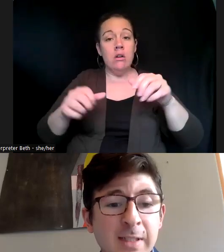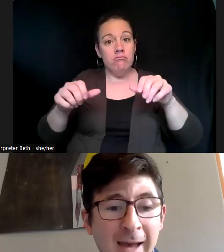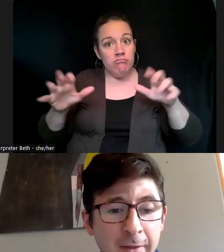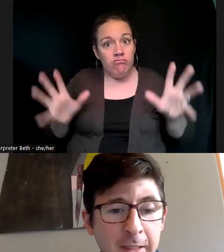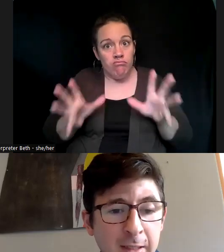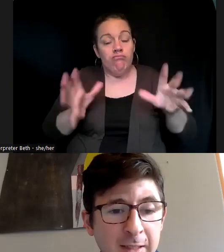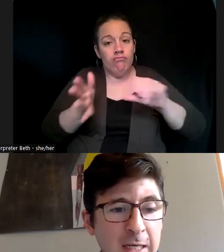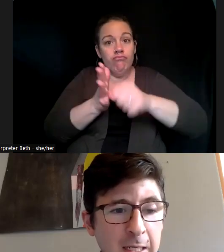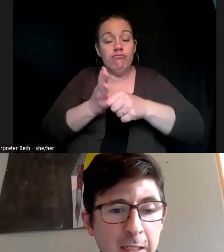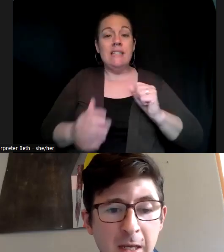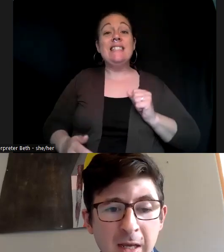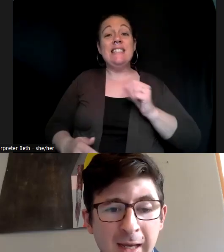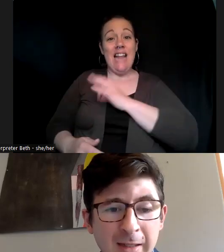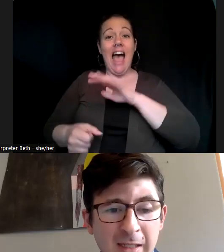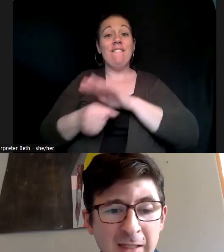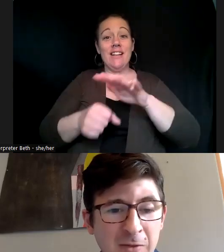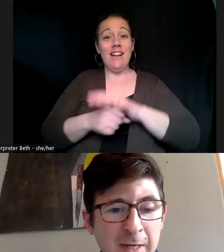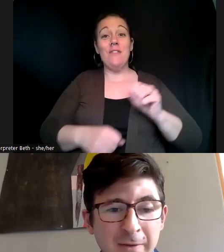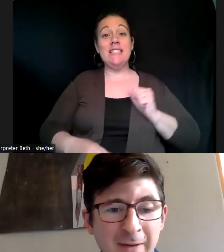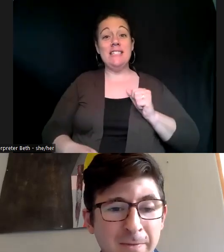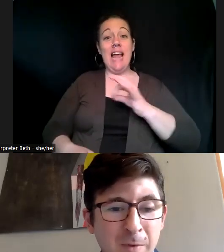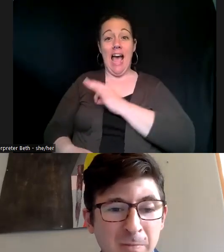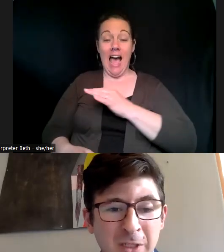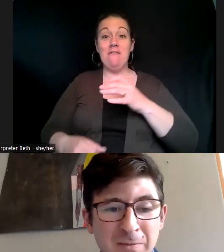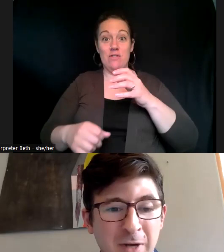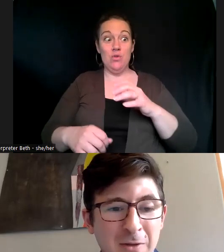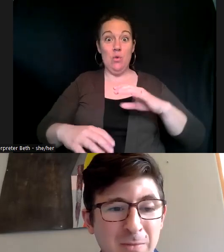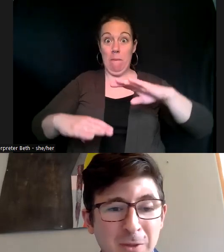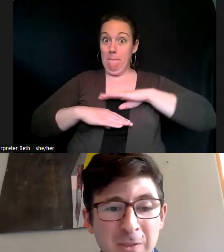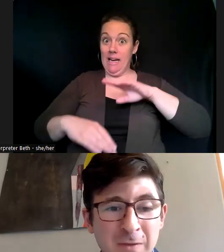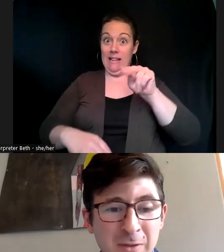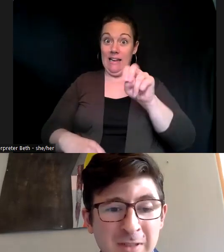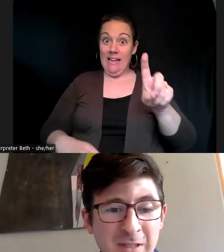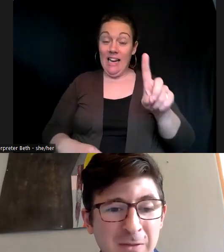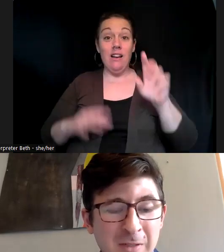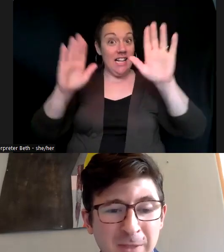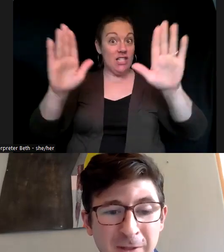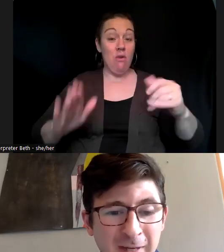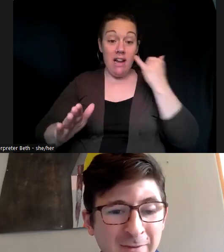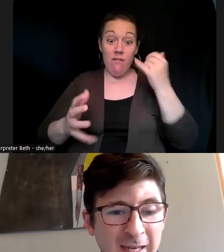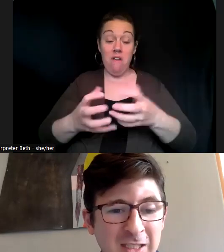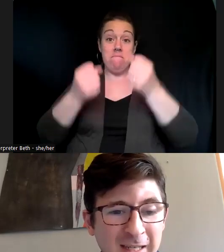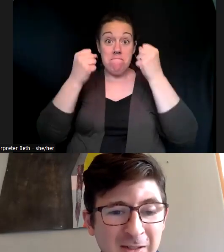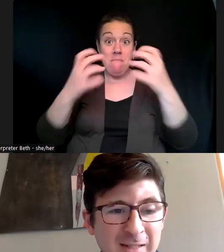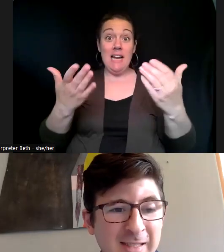they have the staffing that they need. It's great if you have a bunch of brand new computers for students to use, but if you don't